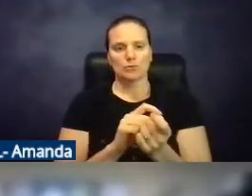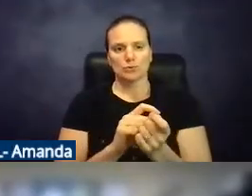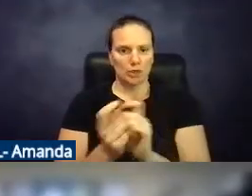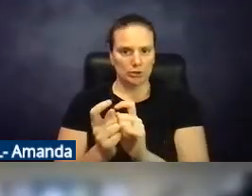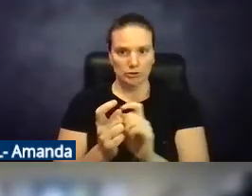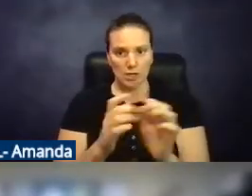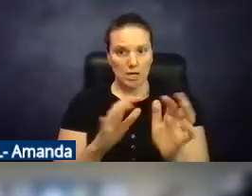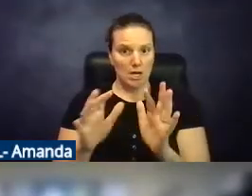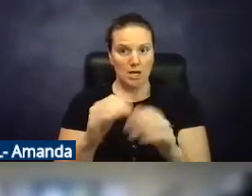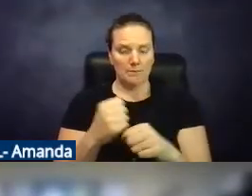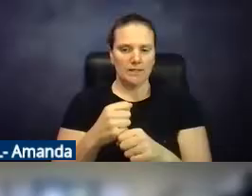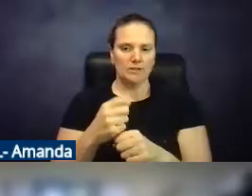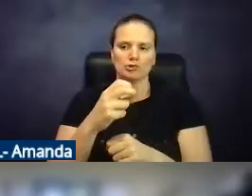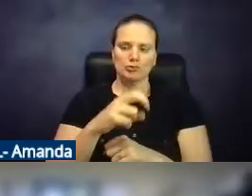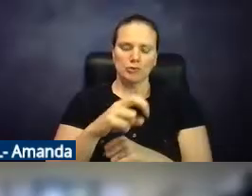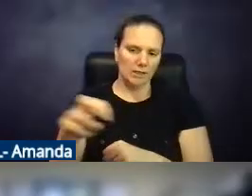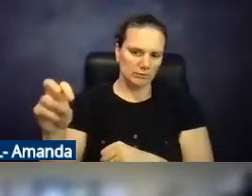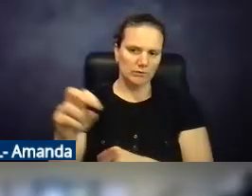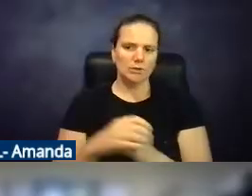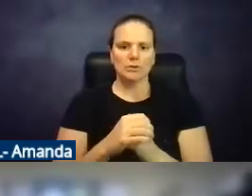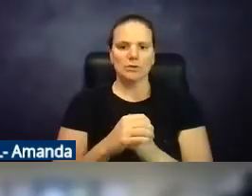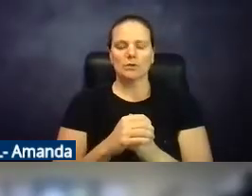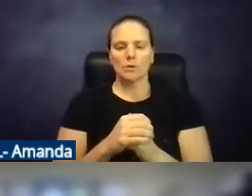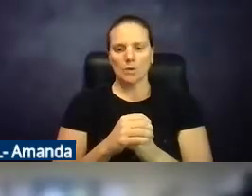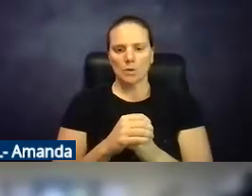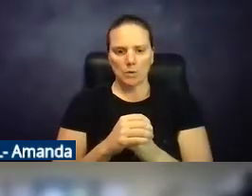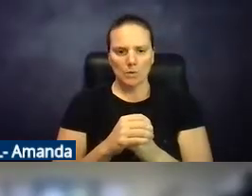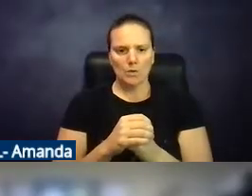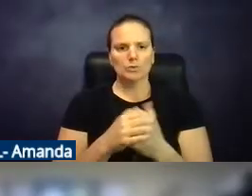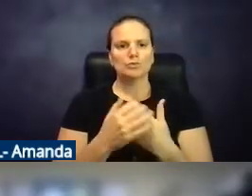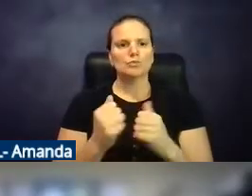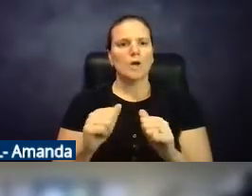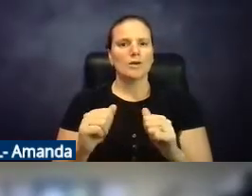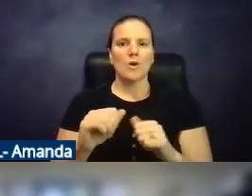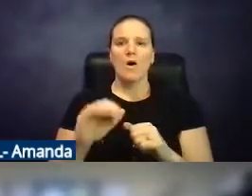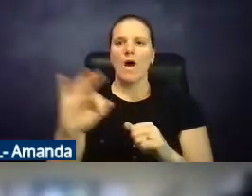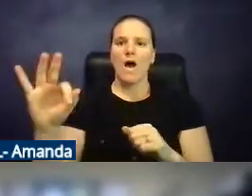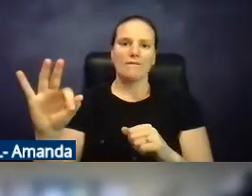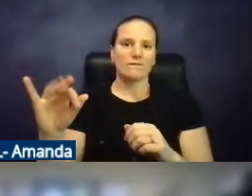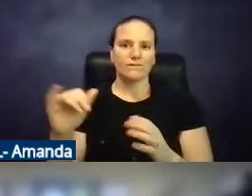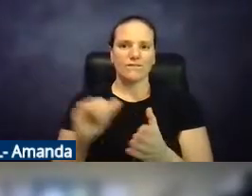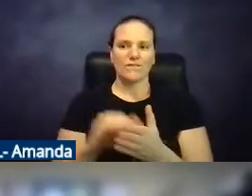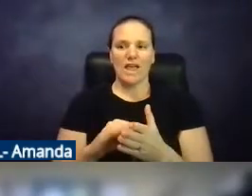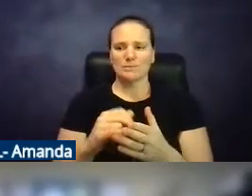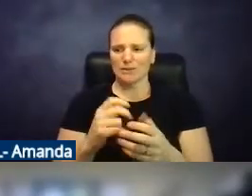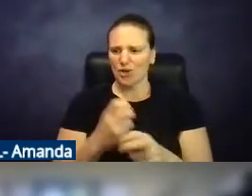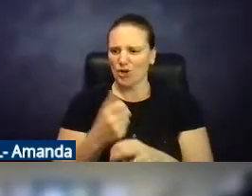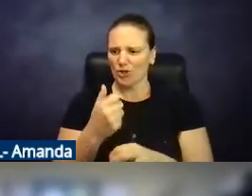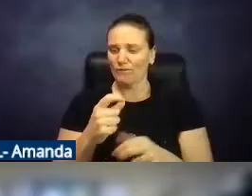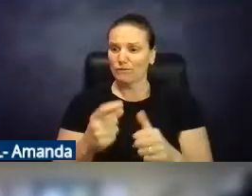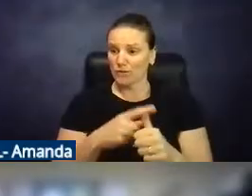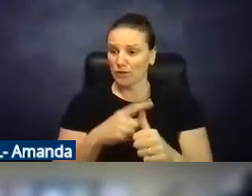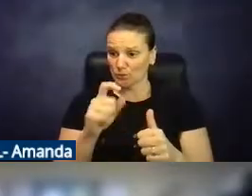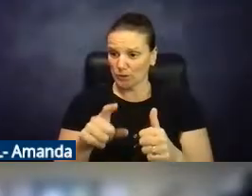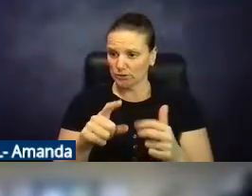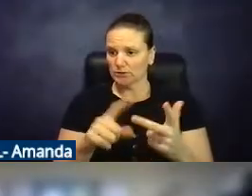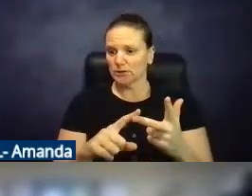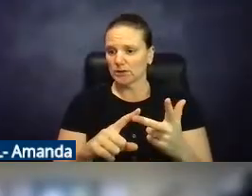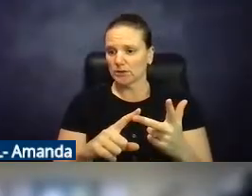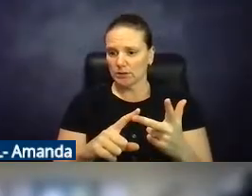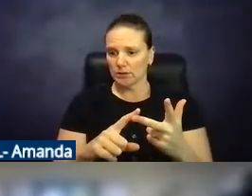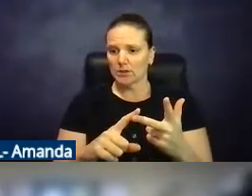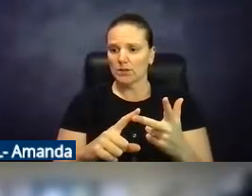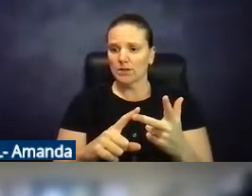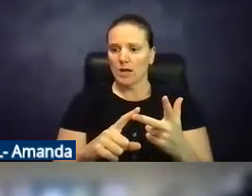make a transfer or try to go up a grade, right? It makes it harder. That's the first question. The second question, I'm not